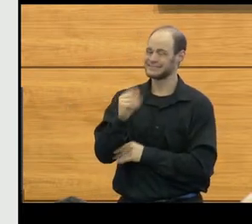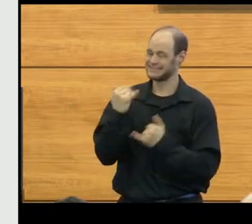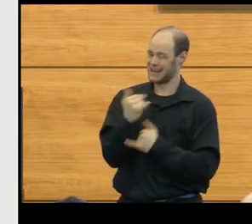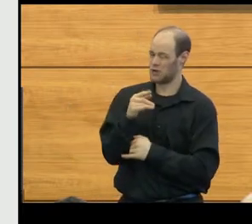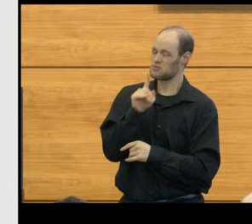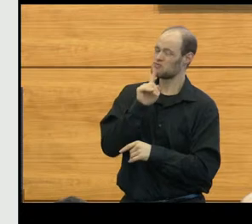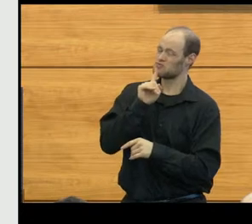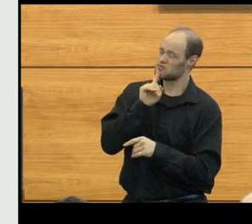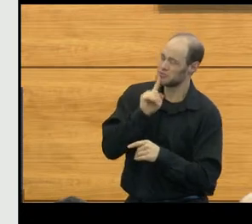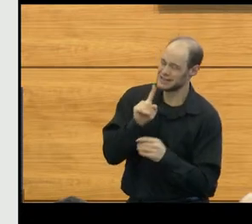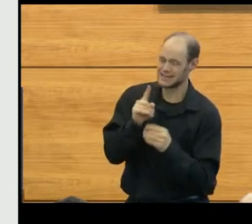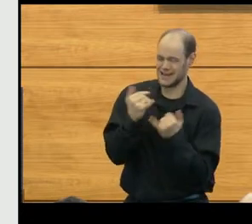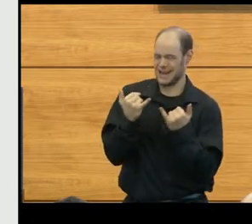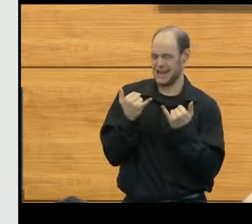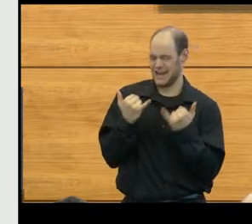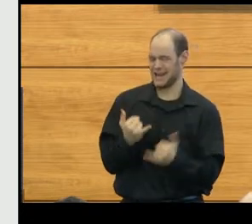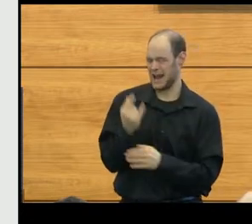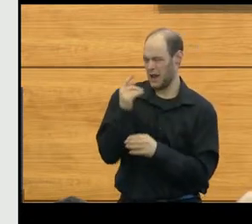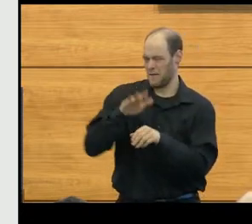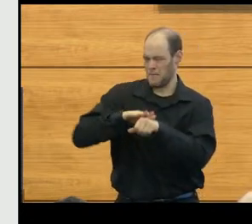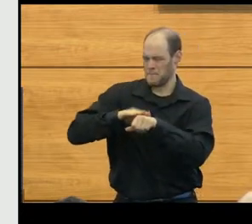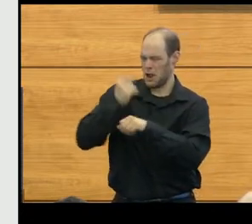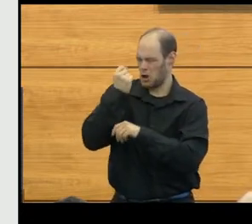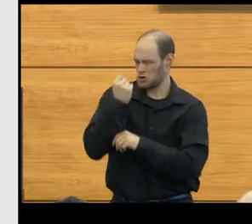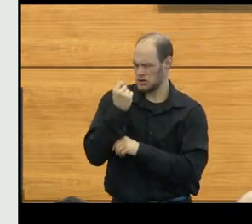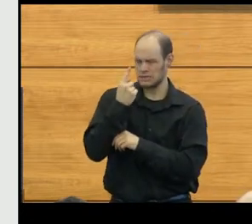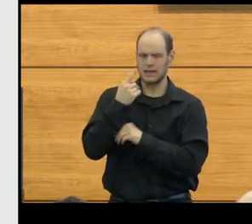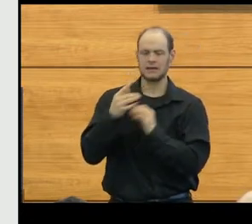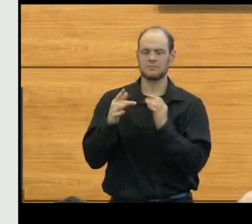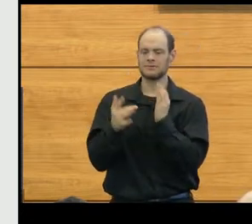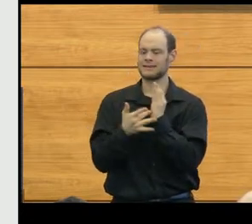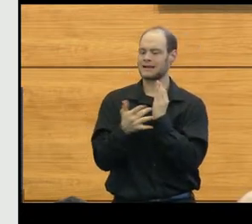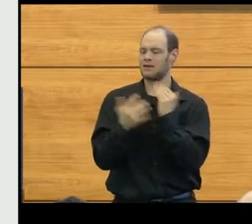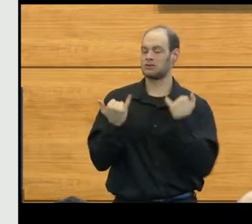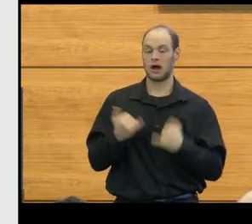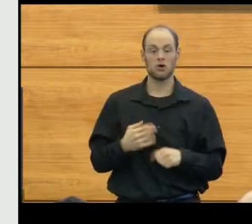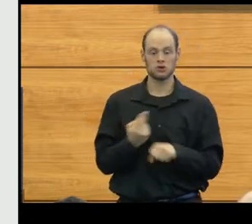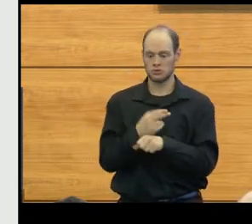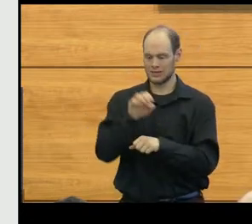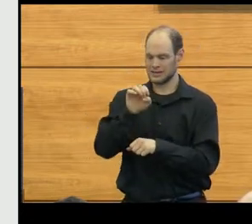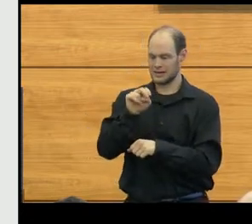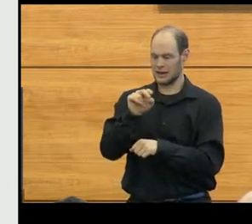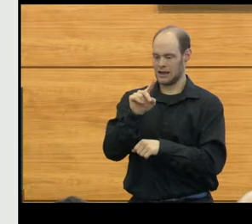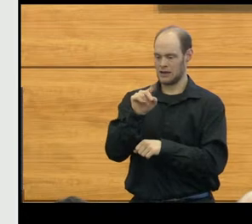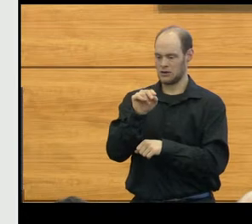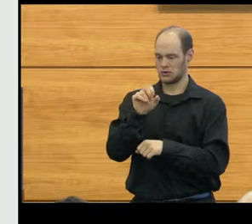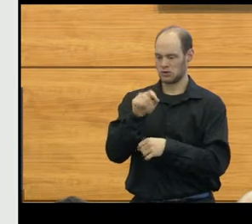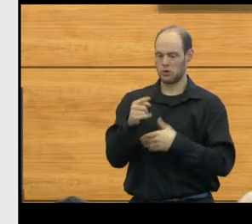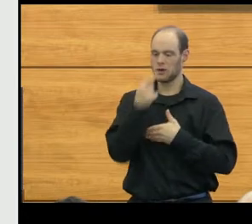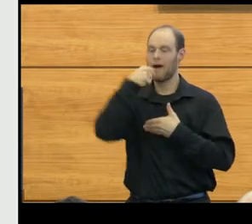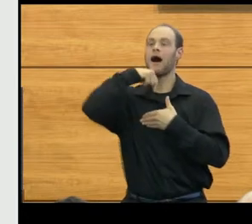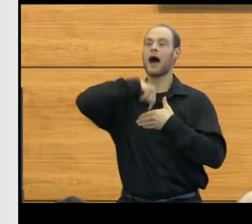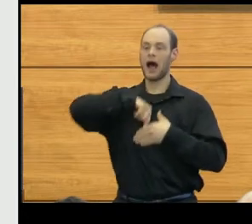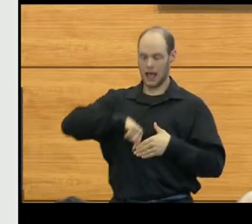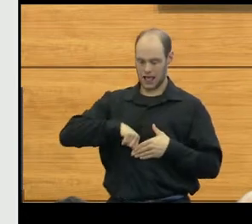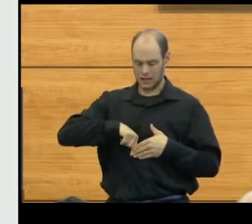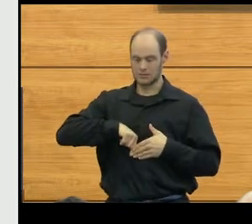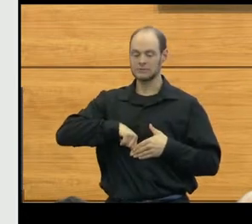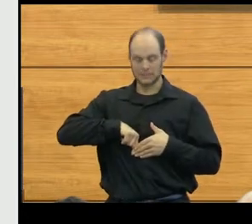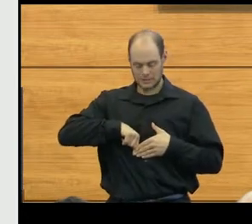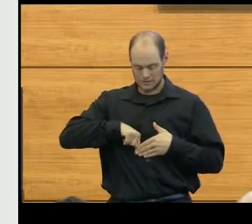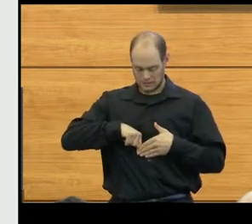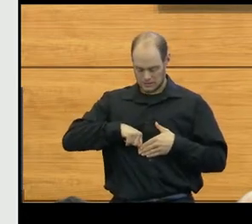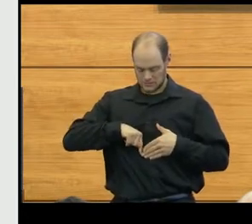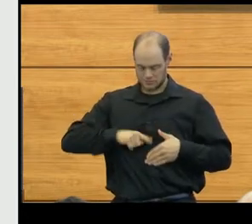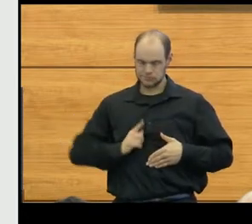to understand even more the technology that's available to us. Using an endoscope, we now can create passages in portions